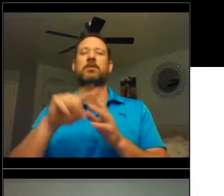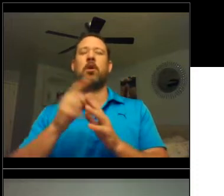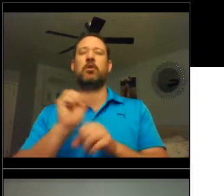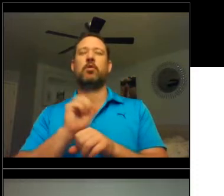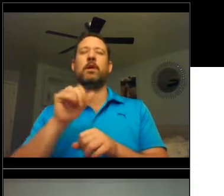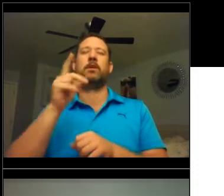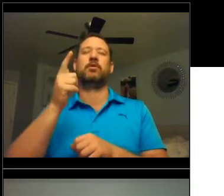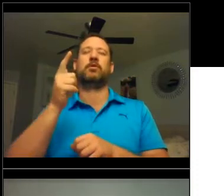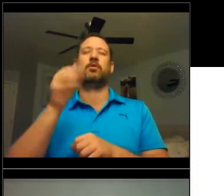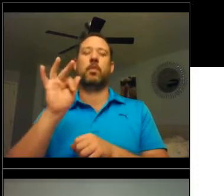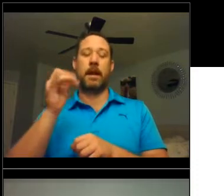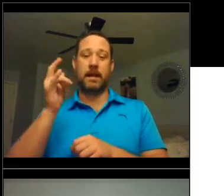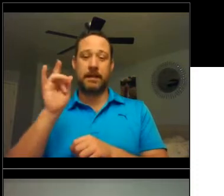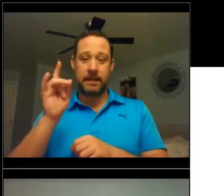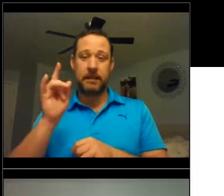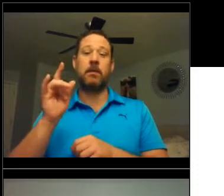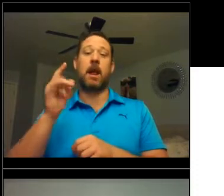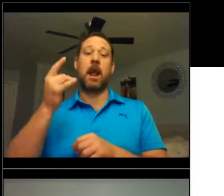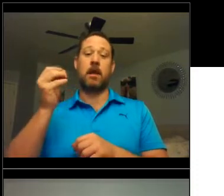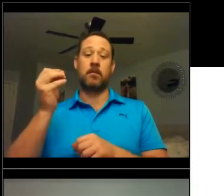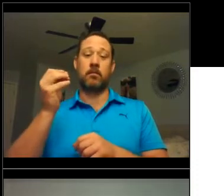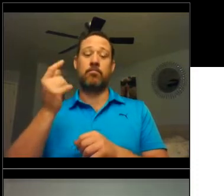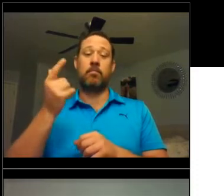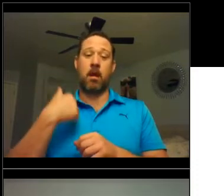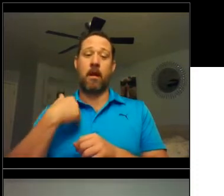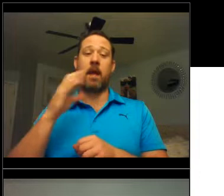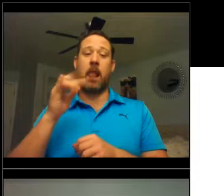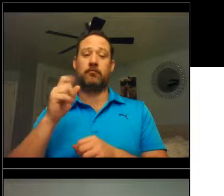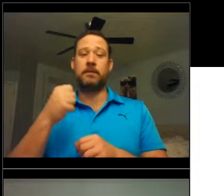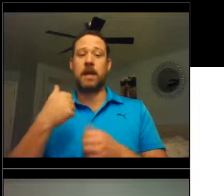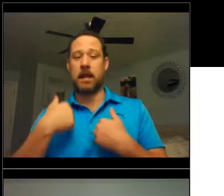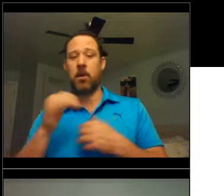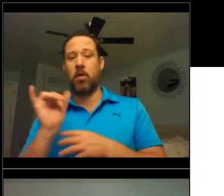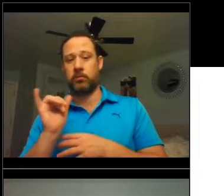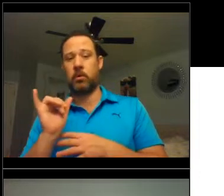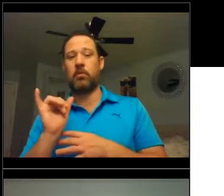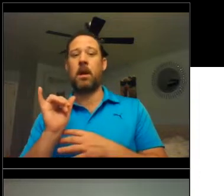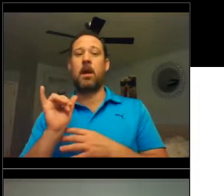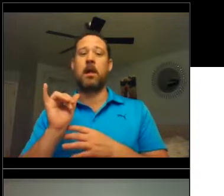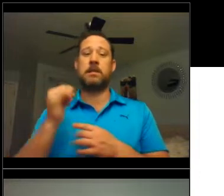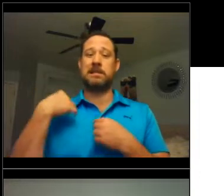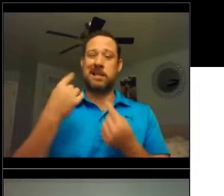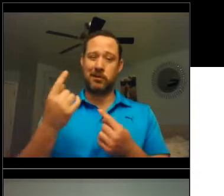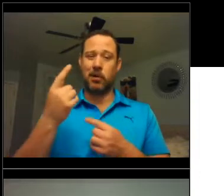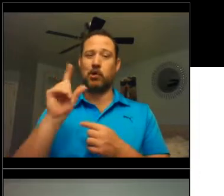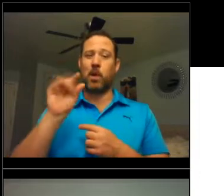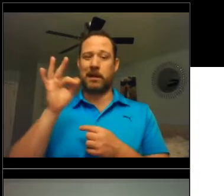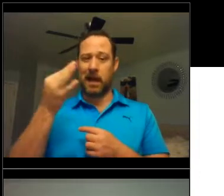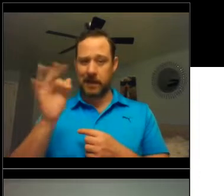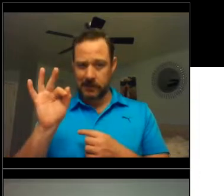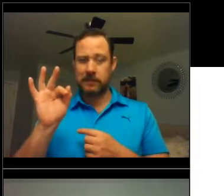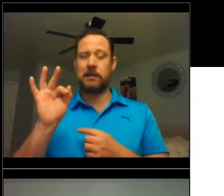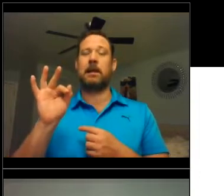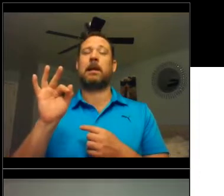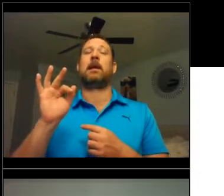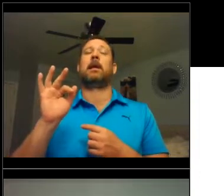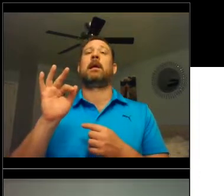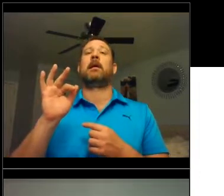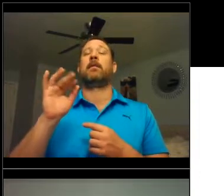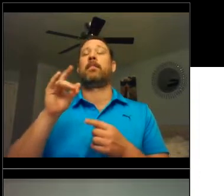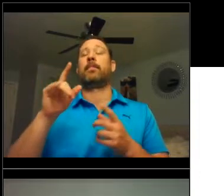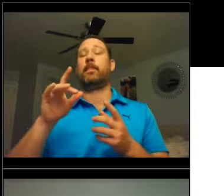racial equity action plan as well. And there's been a lot of work to get to this point. And the formation of this Equity